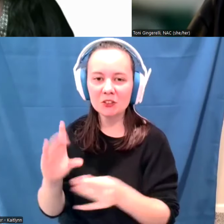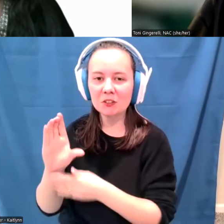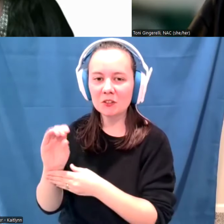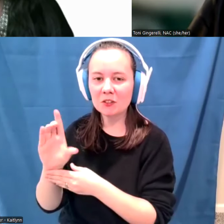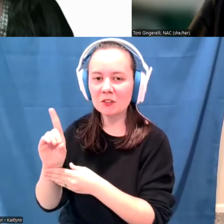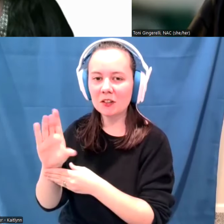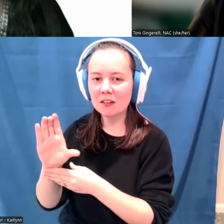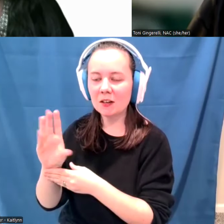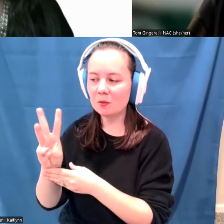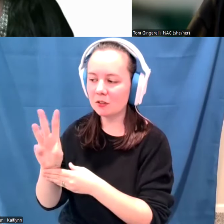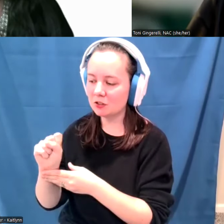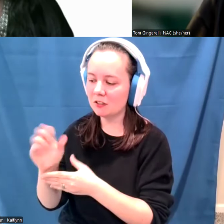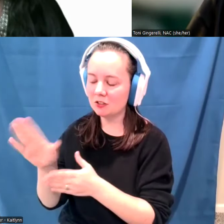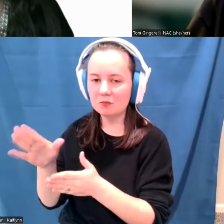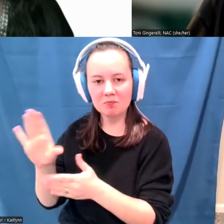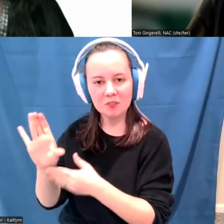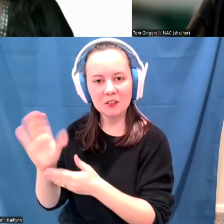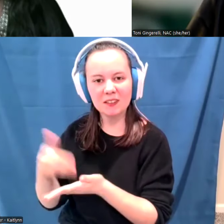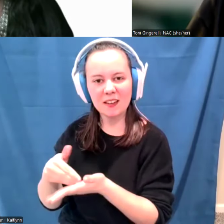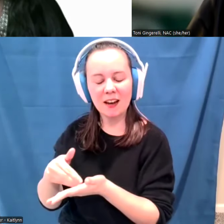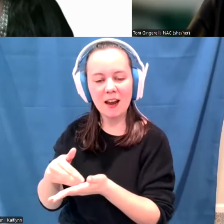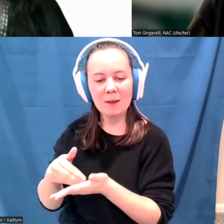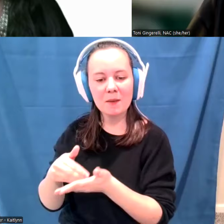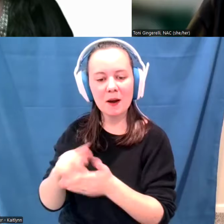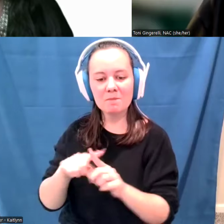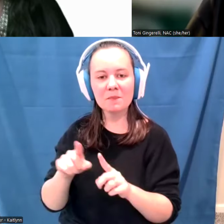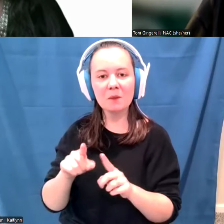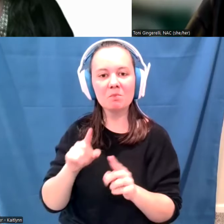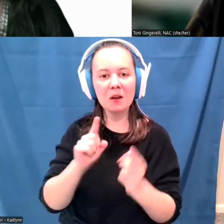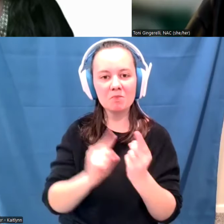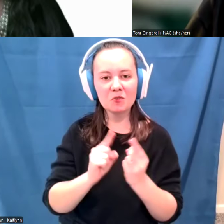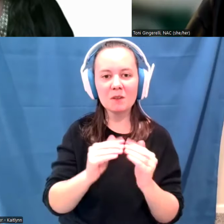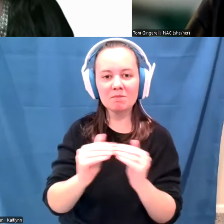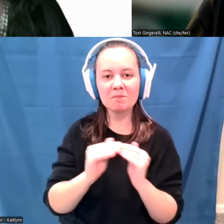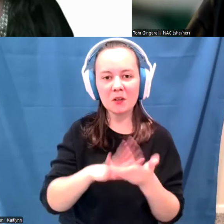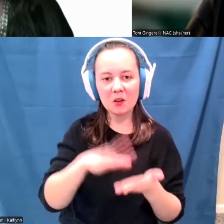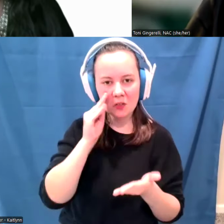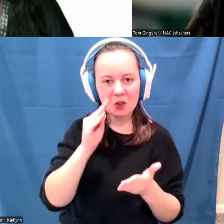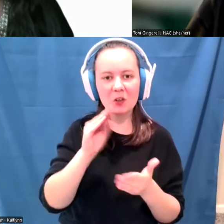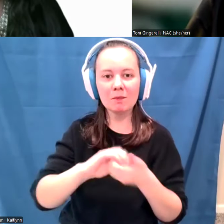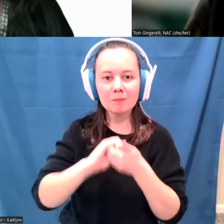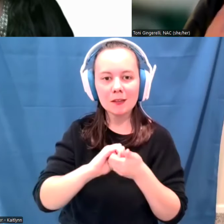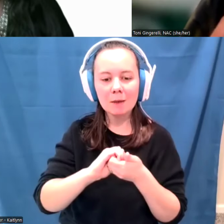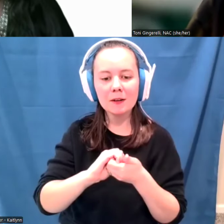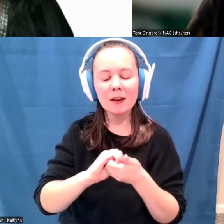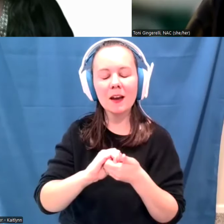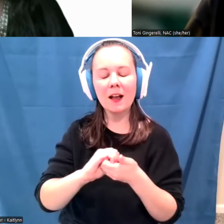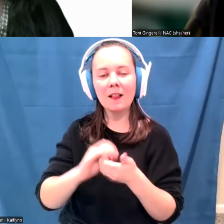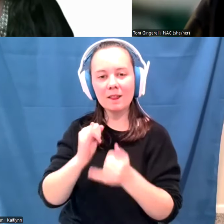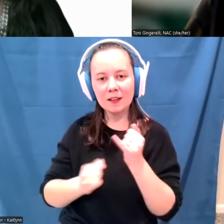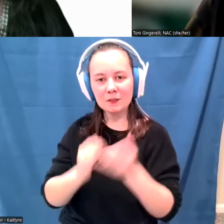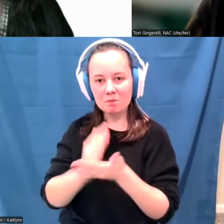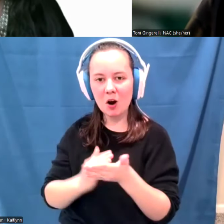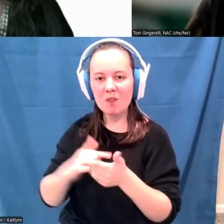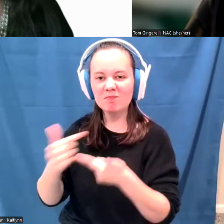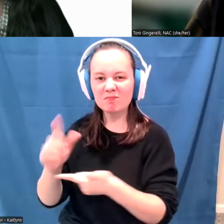opportunities with technical assistance, as well as peer learning collaboratives. And then the last piece, and I'll kind of throw it back to Keezy on this,